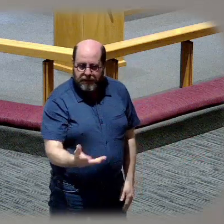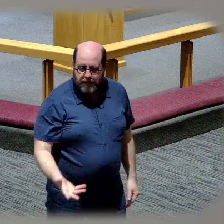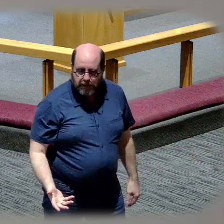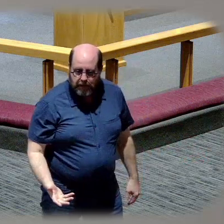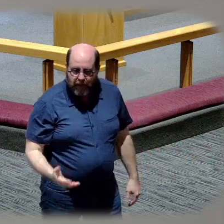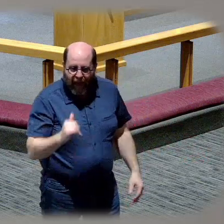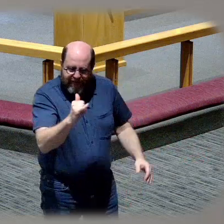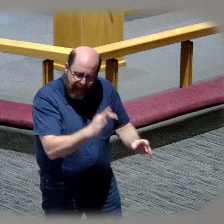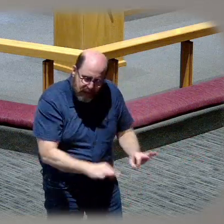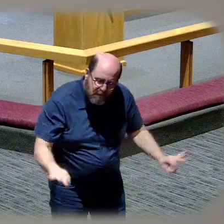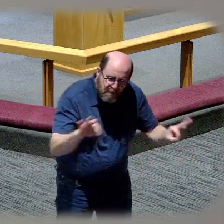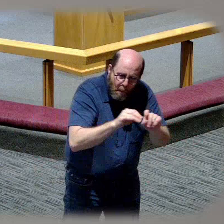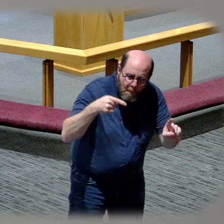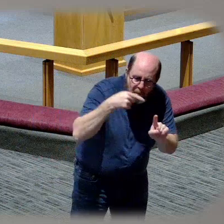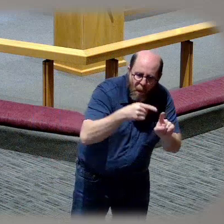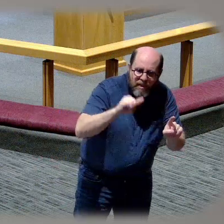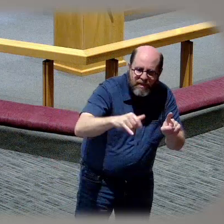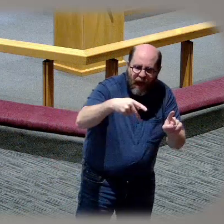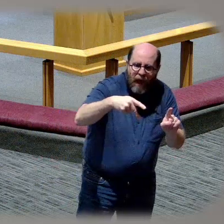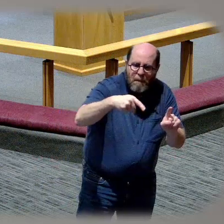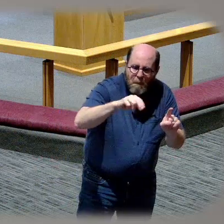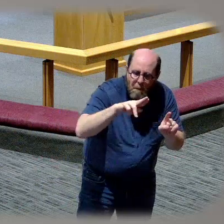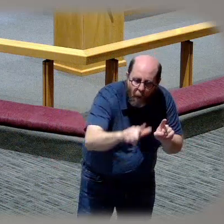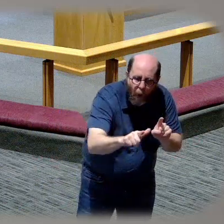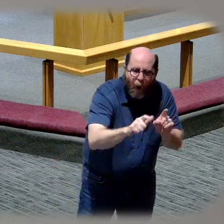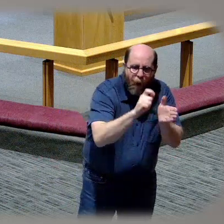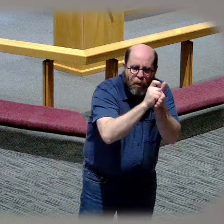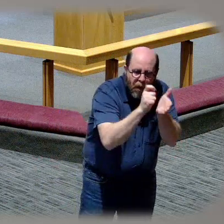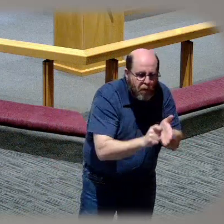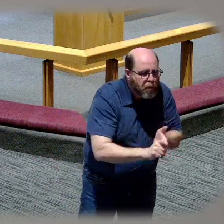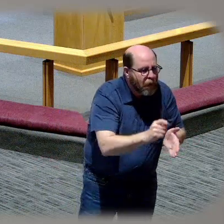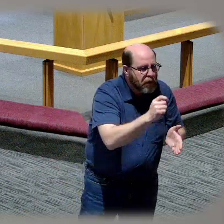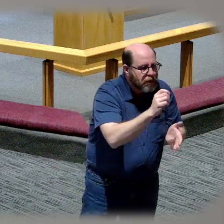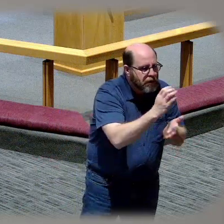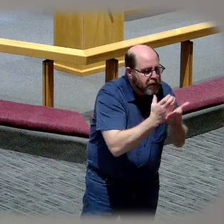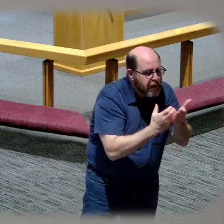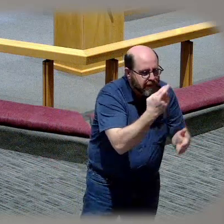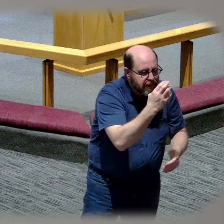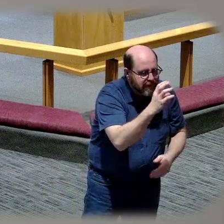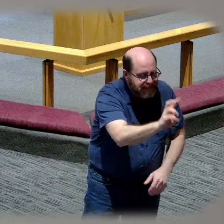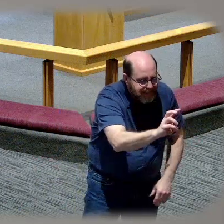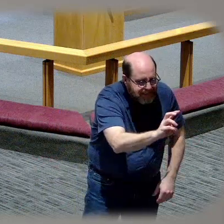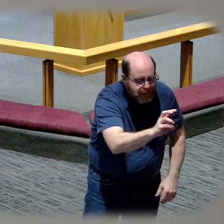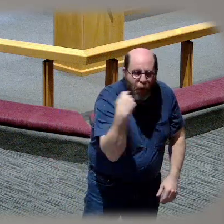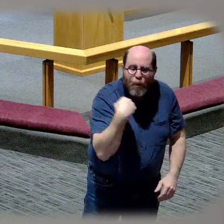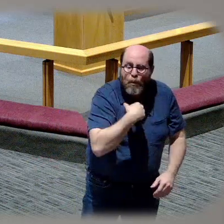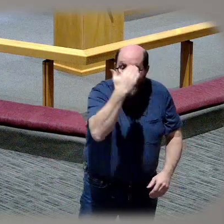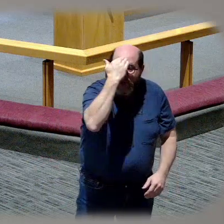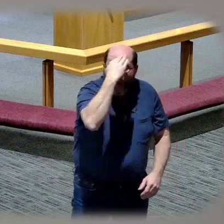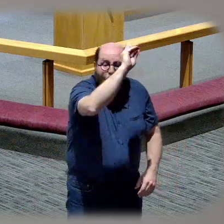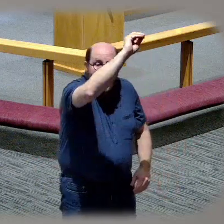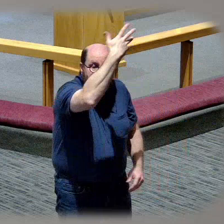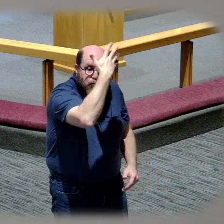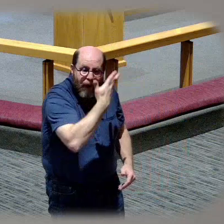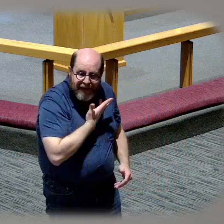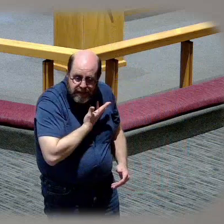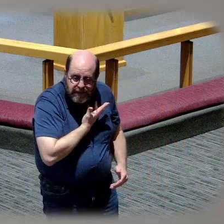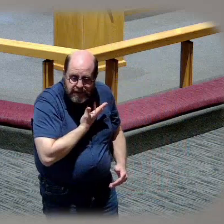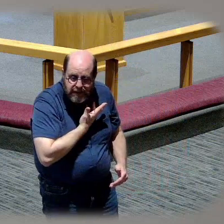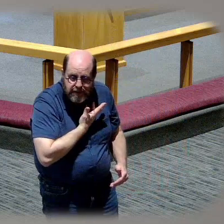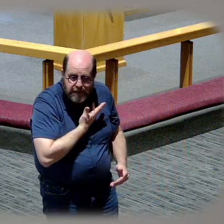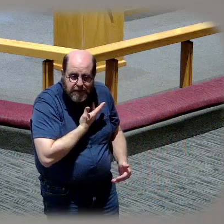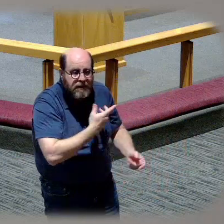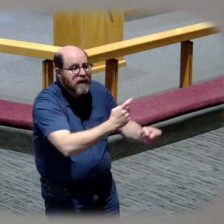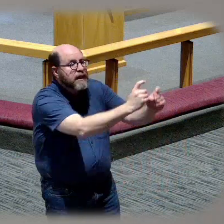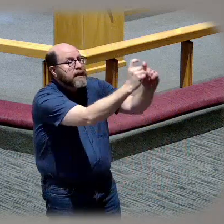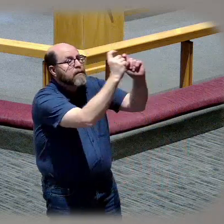And that's what St. Paul is getting at when he writes in Romans 6. We know that grace comes to us